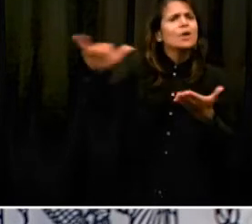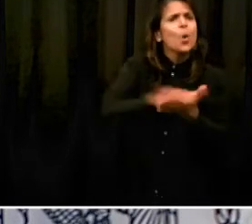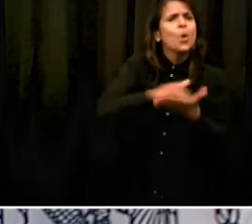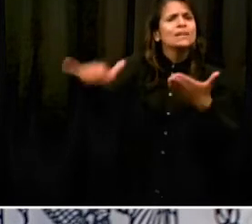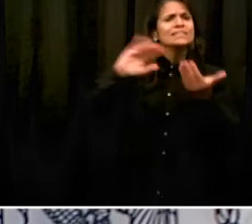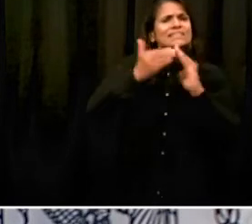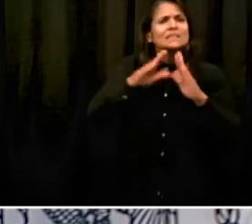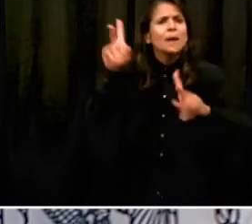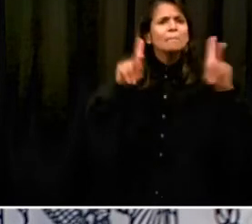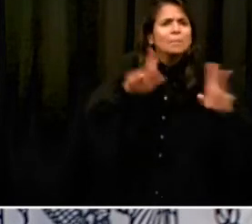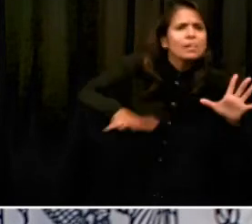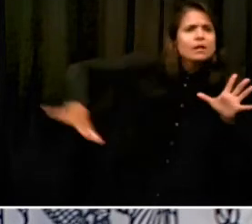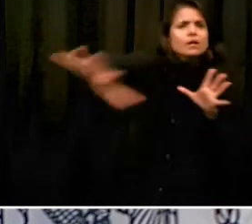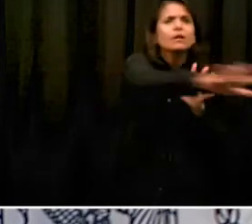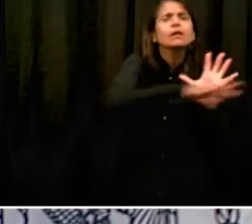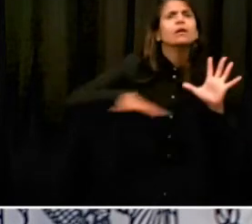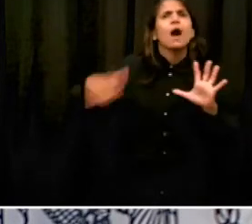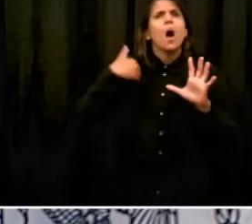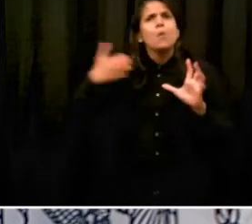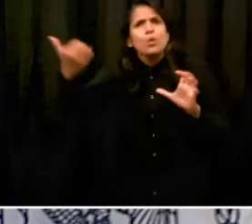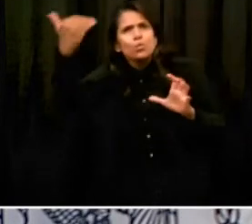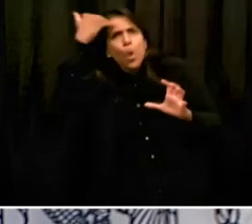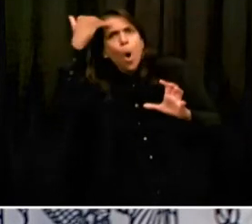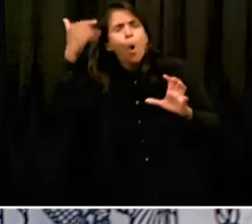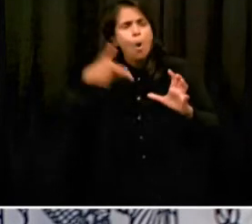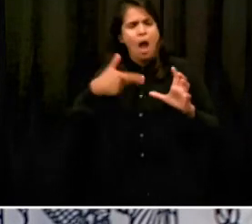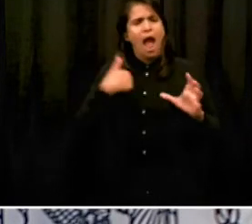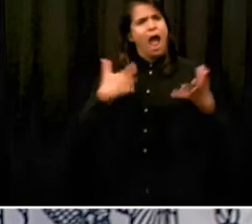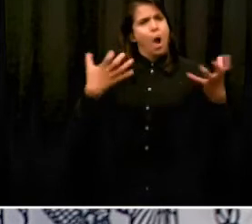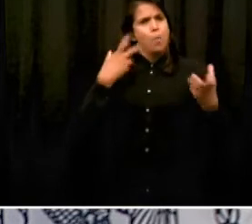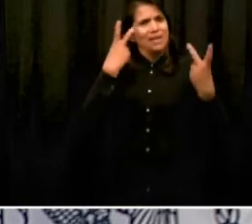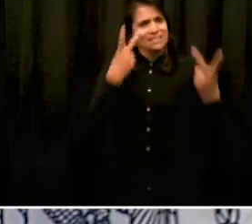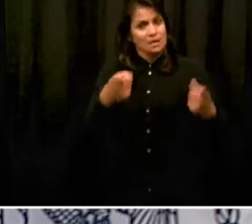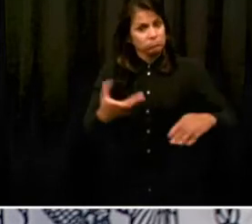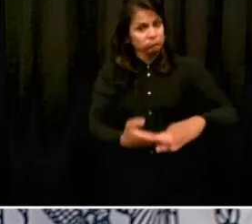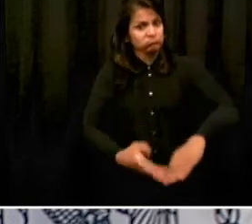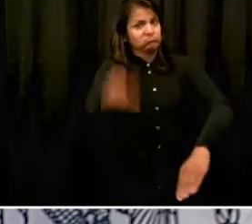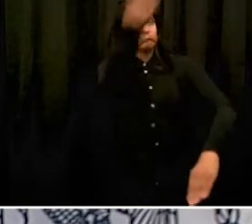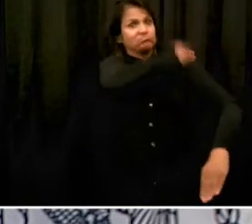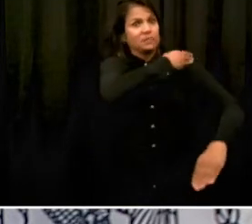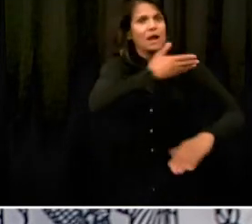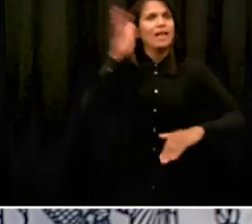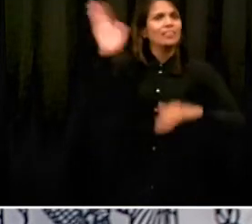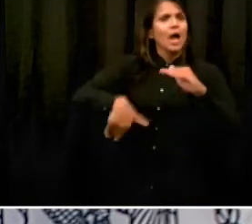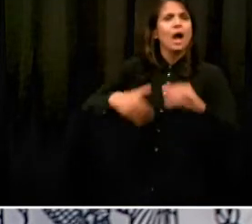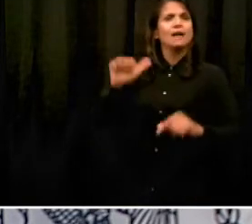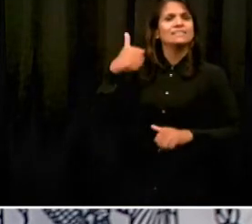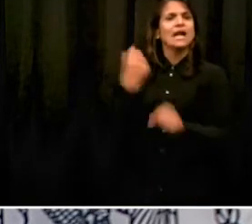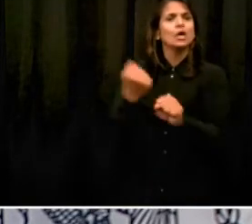ago. So people are getting the message, and we just got to double down on it. Go ahead.